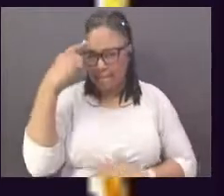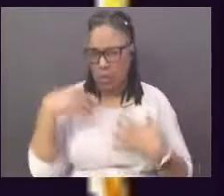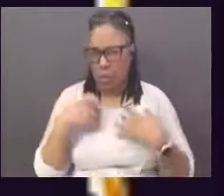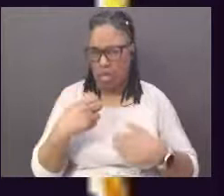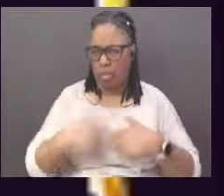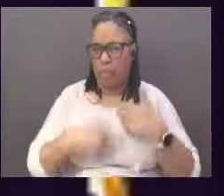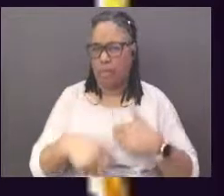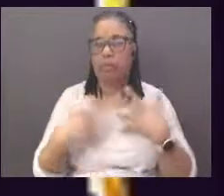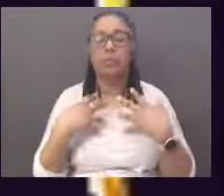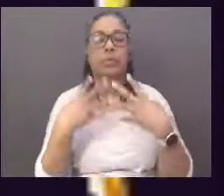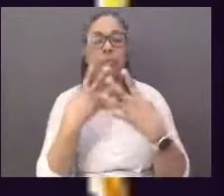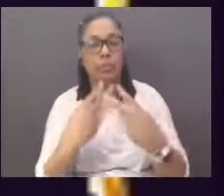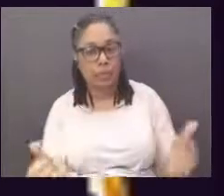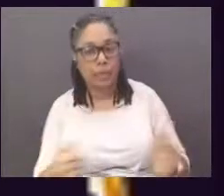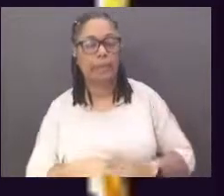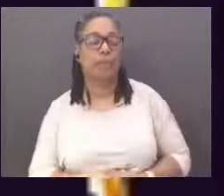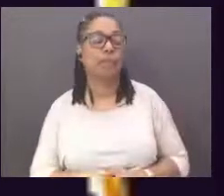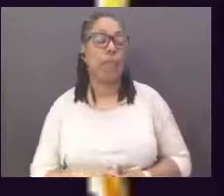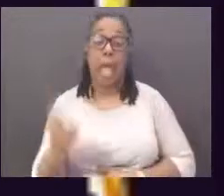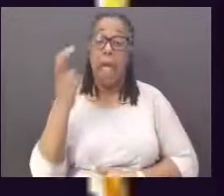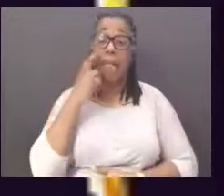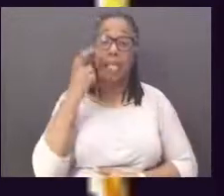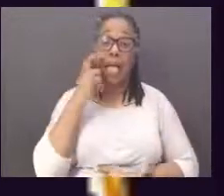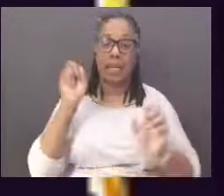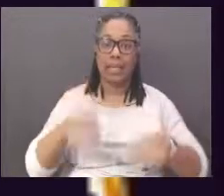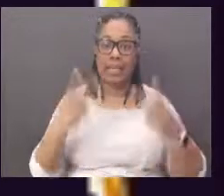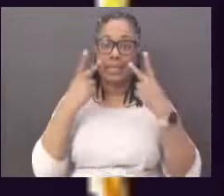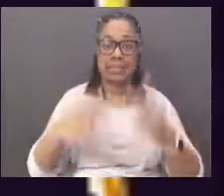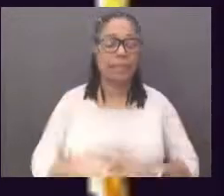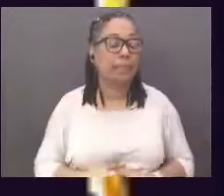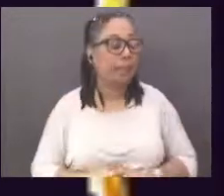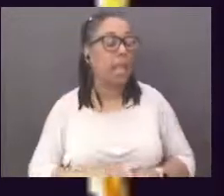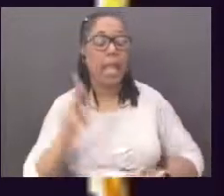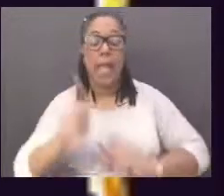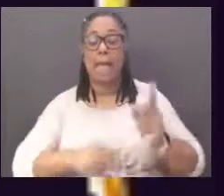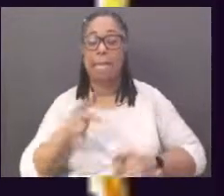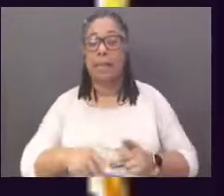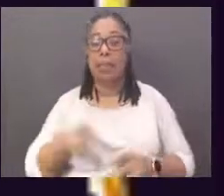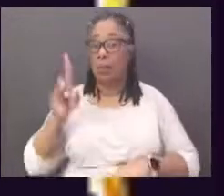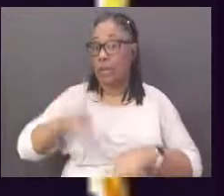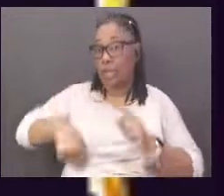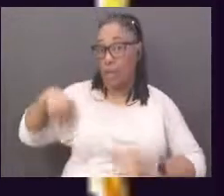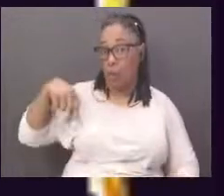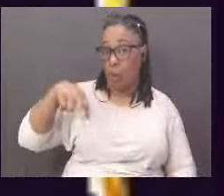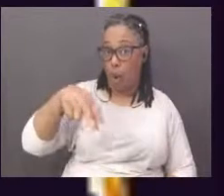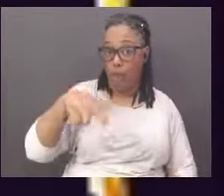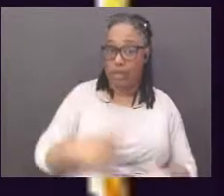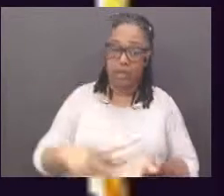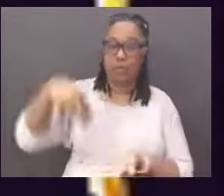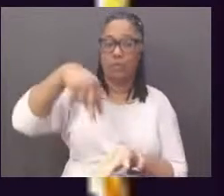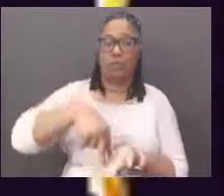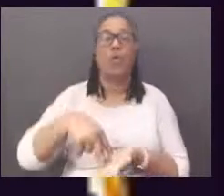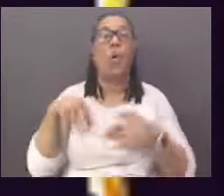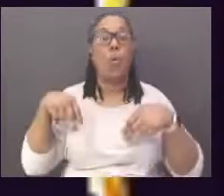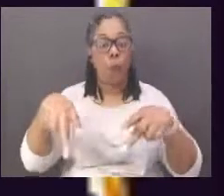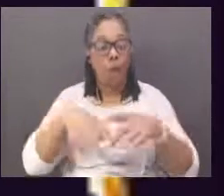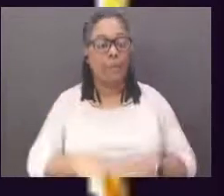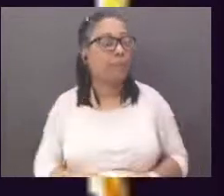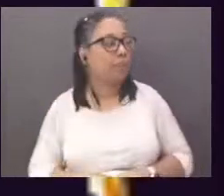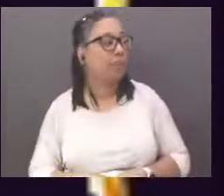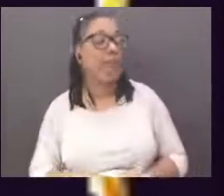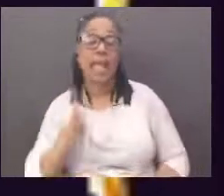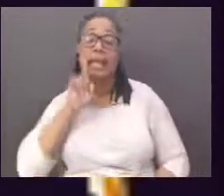blind were made to see. The crippled were walking. The deaf were given new ears. The mute received a voice. And in